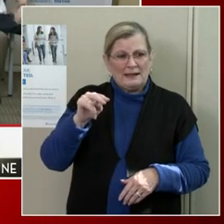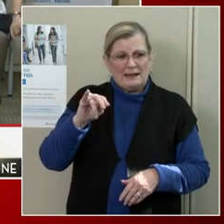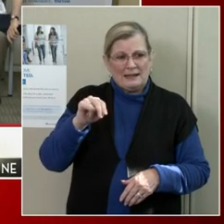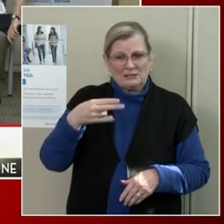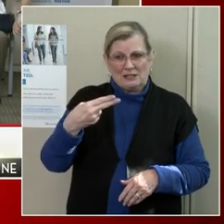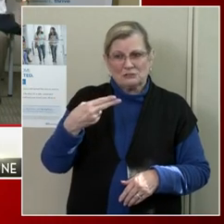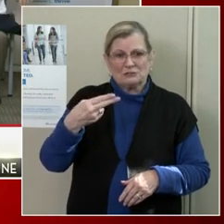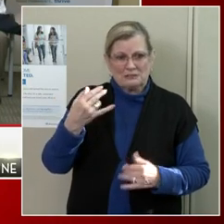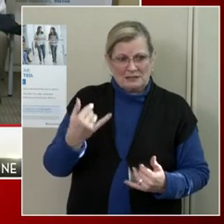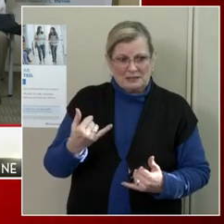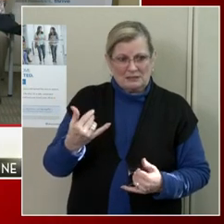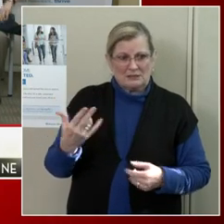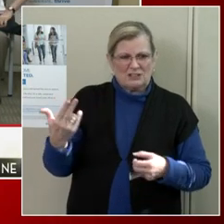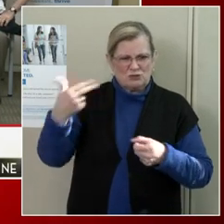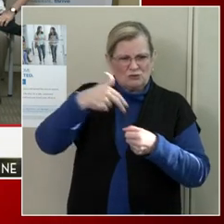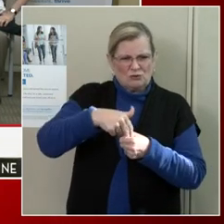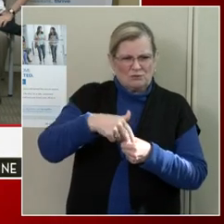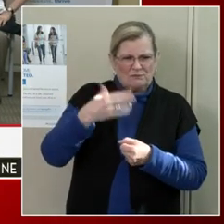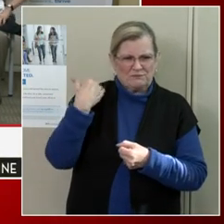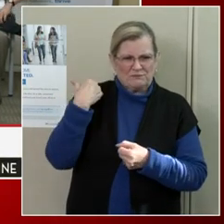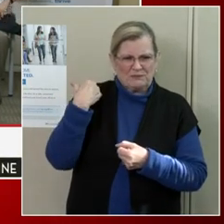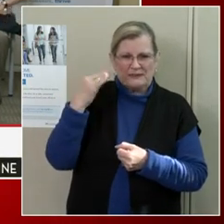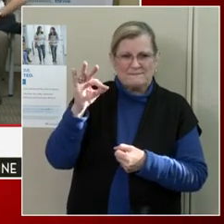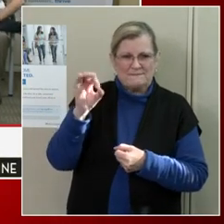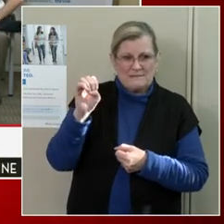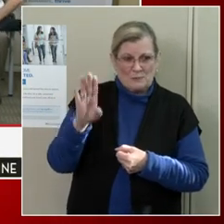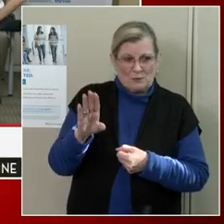of 2016. Welcome.